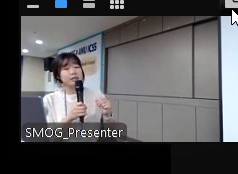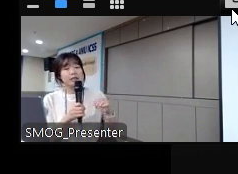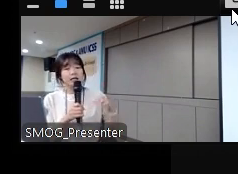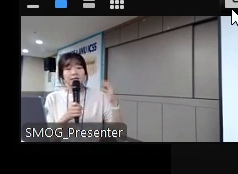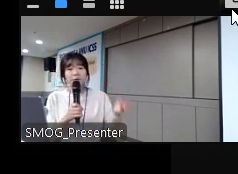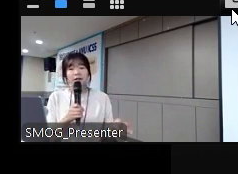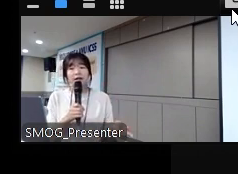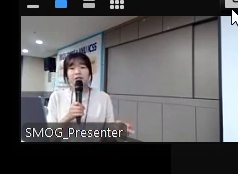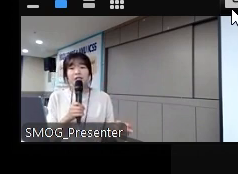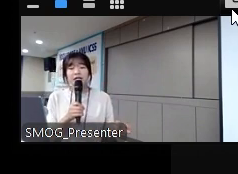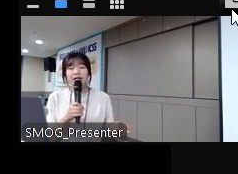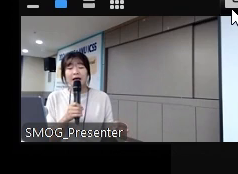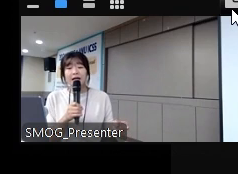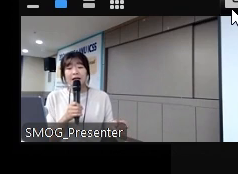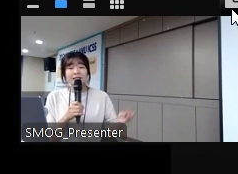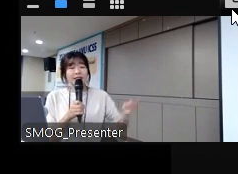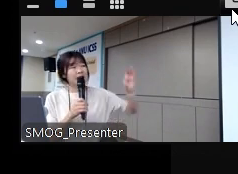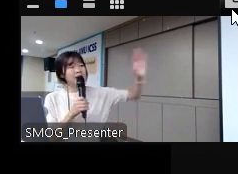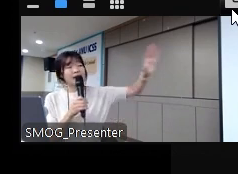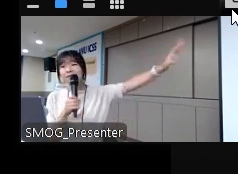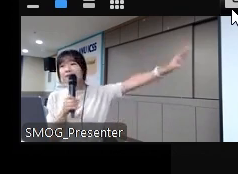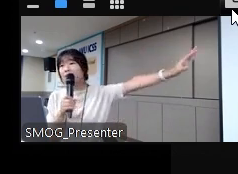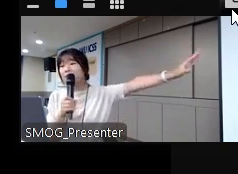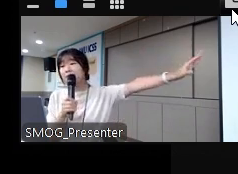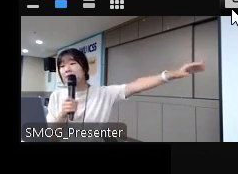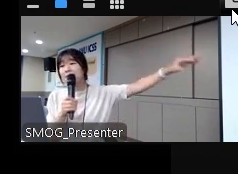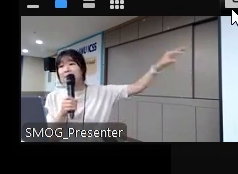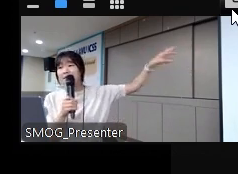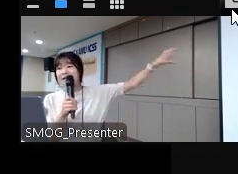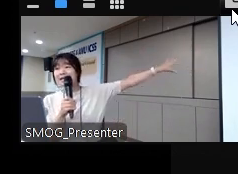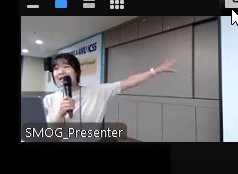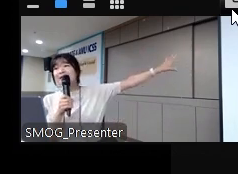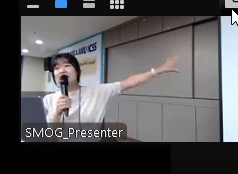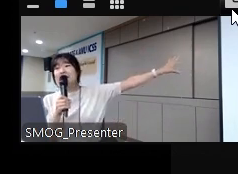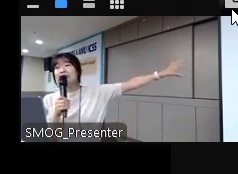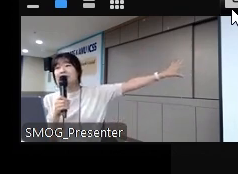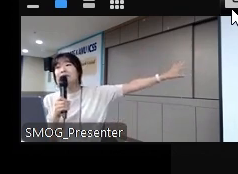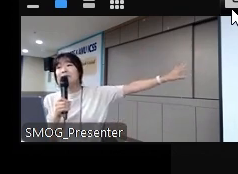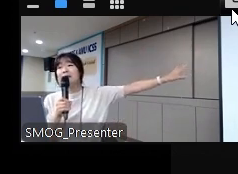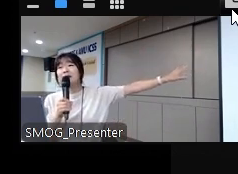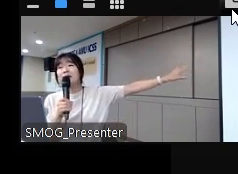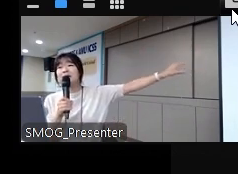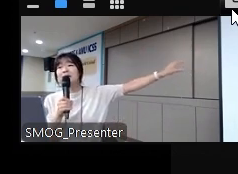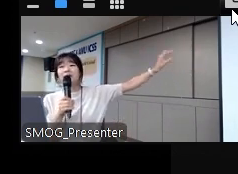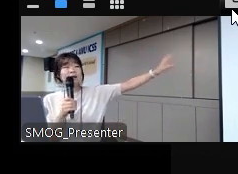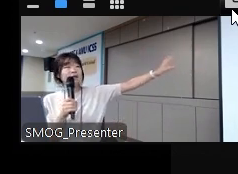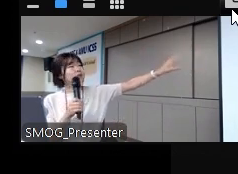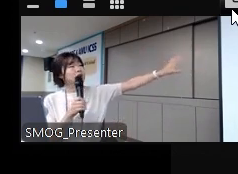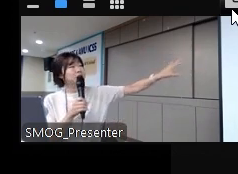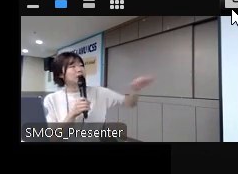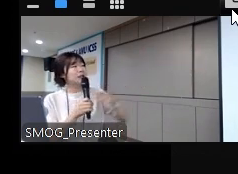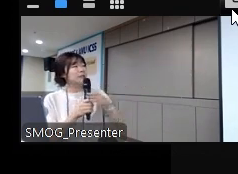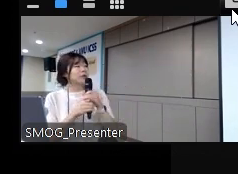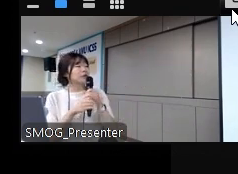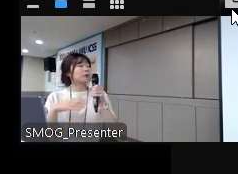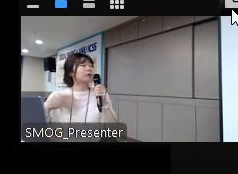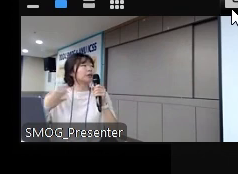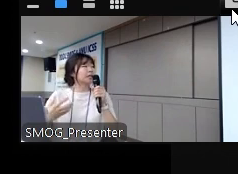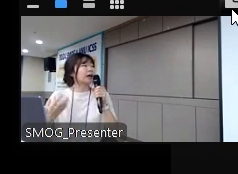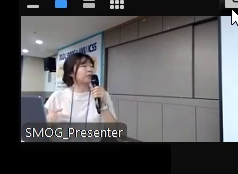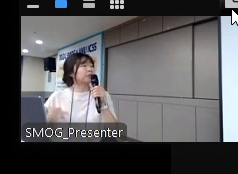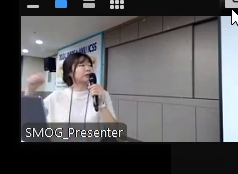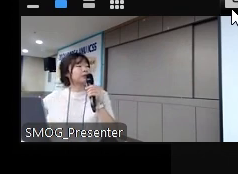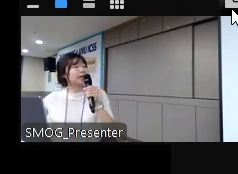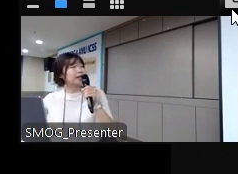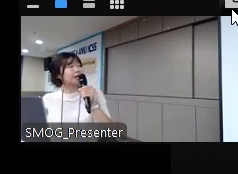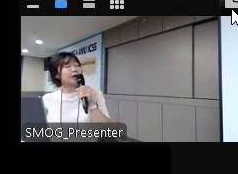we see in spoken languages in that it's not at the anaphoric use, but it's at the antecedent use, right? Because for us to use it, you first have